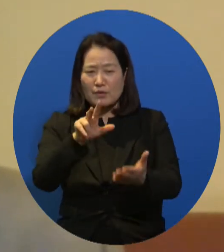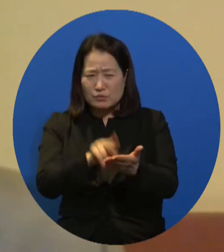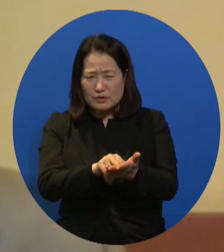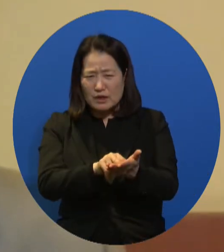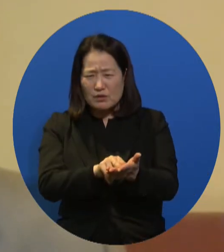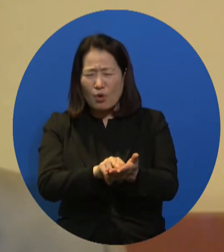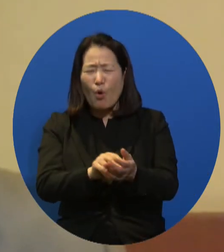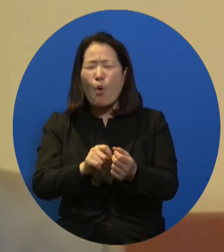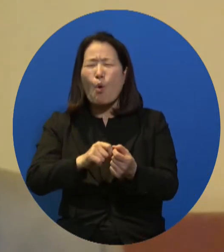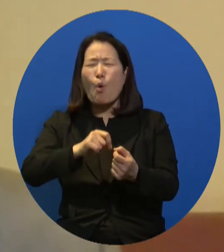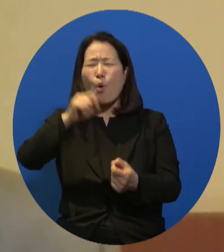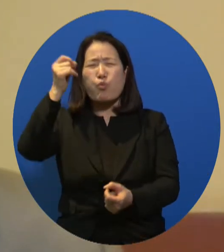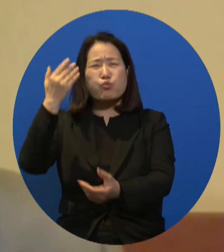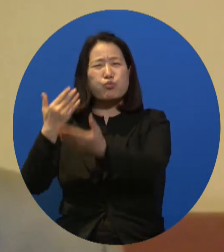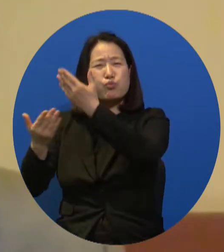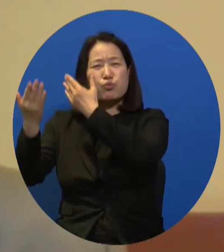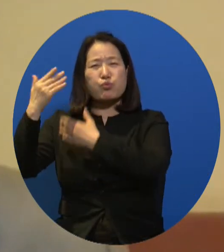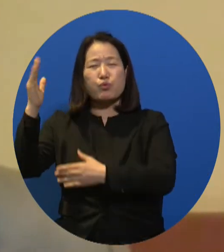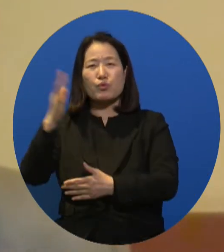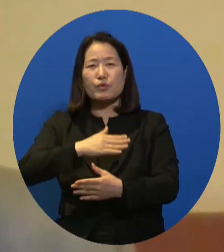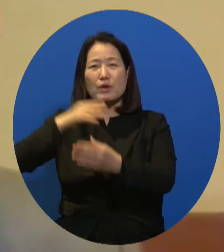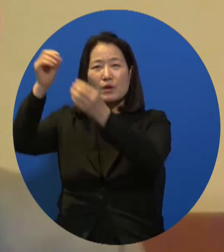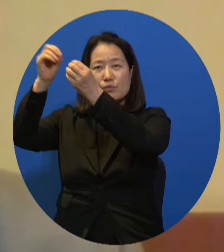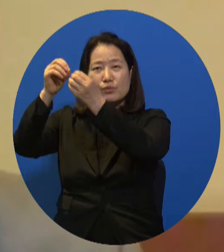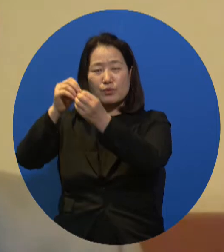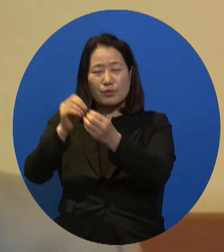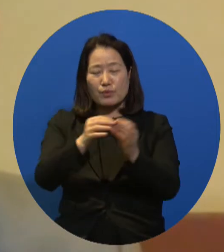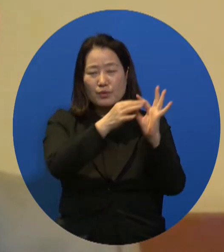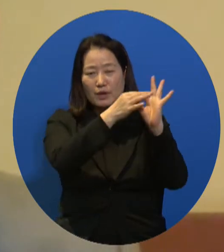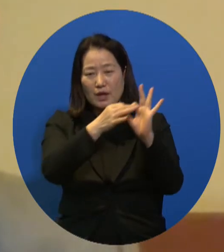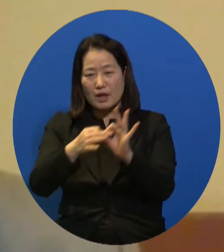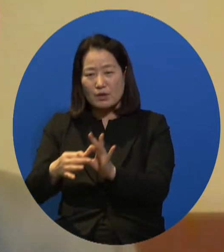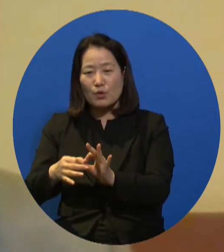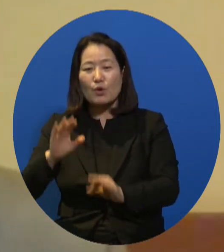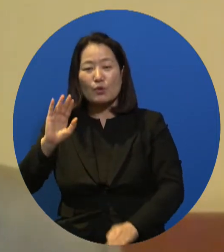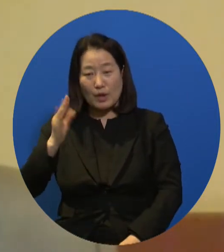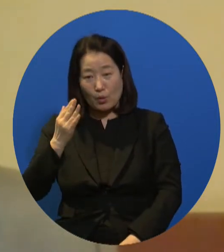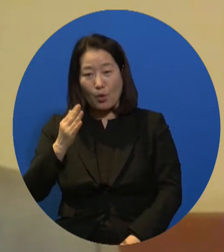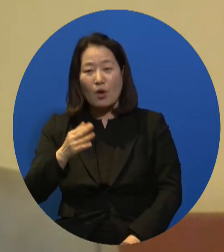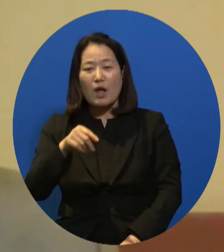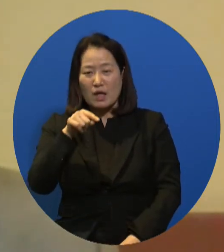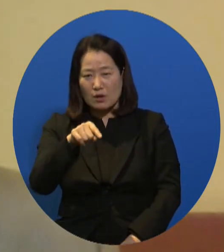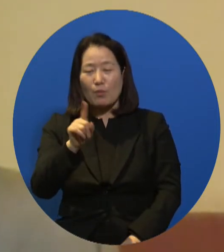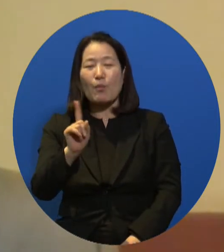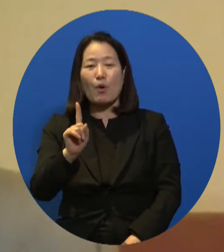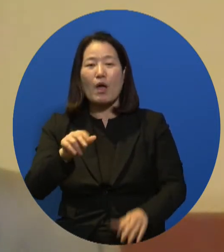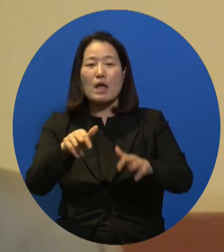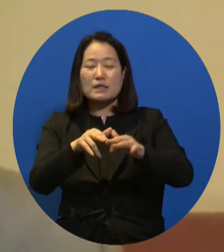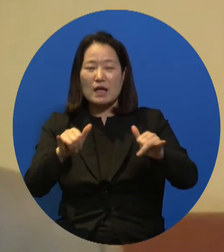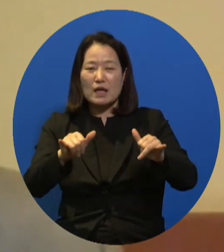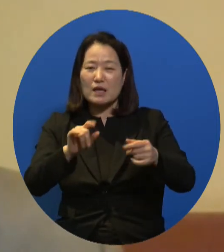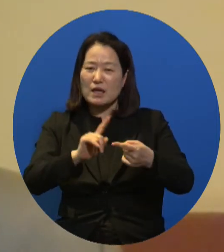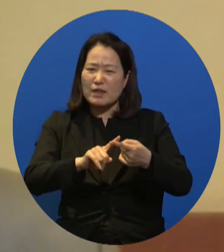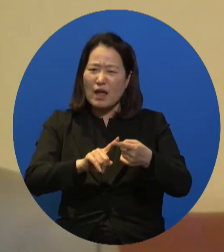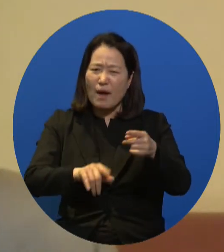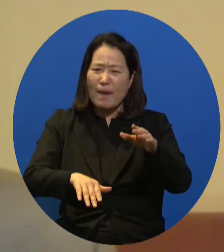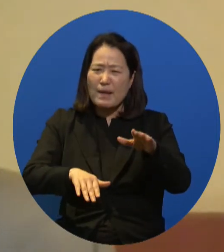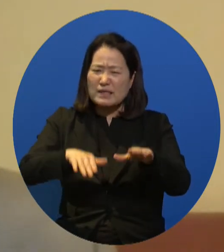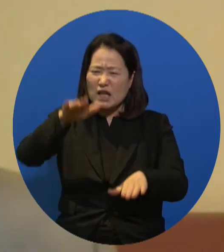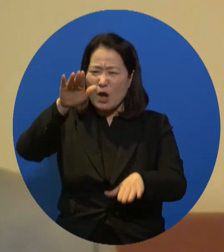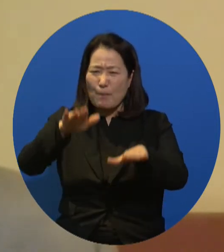attitudes about the position of persons with disabilities in our societies. Those attitudes predate, in